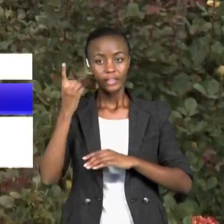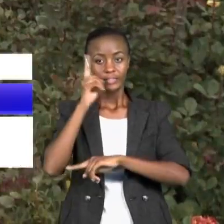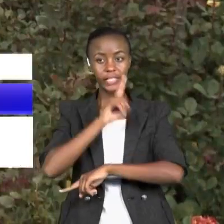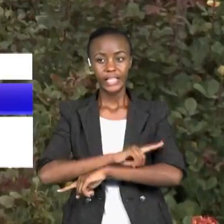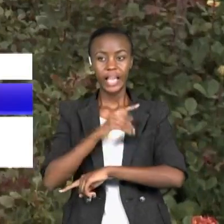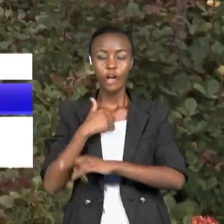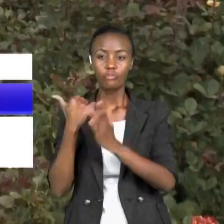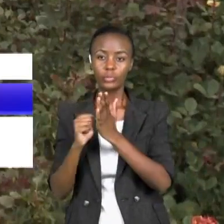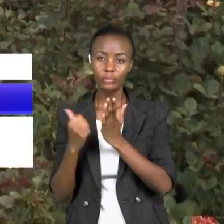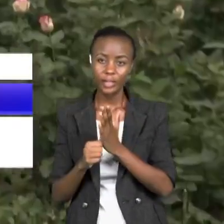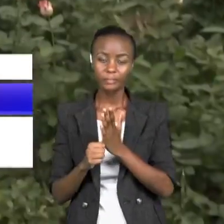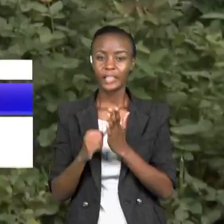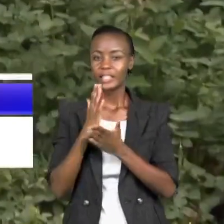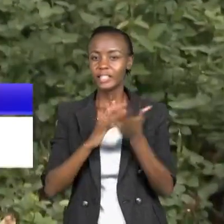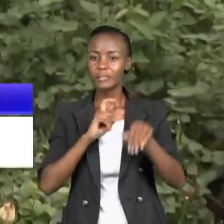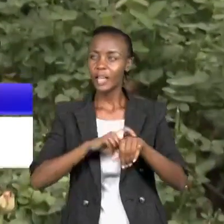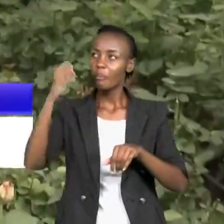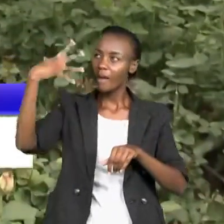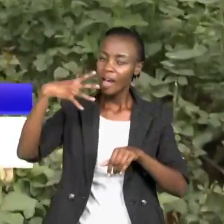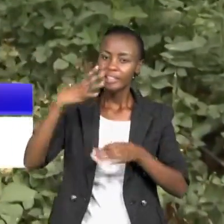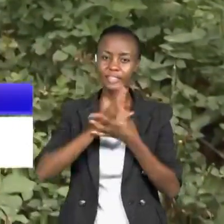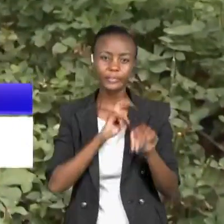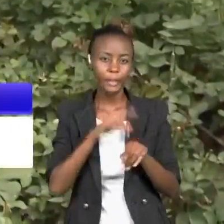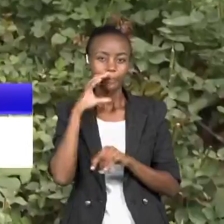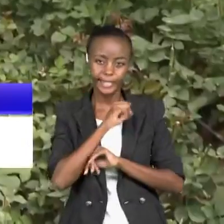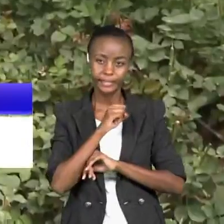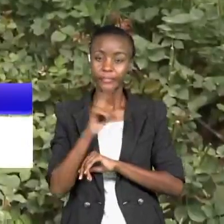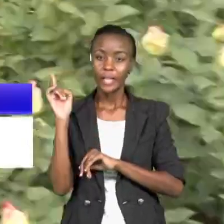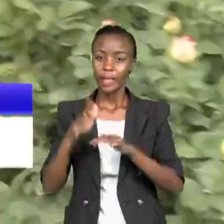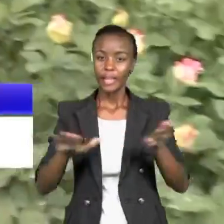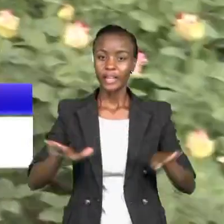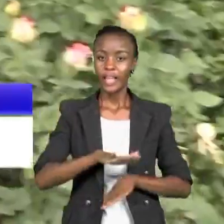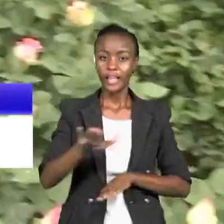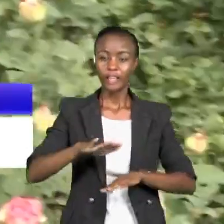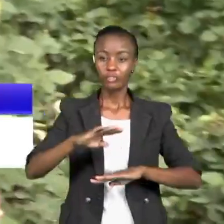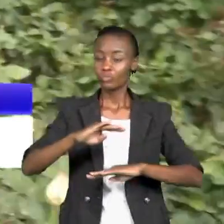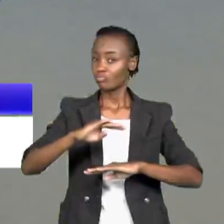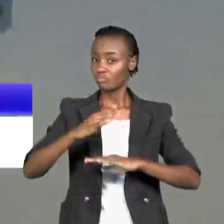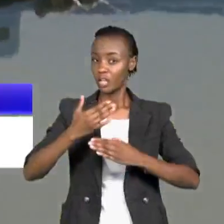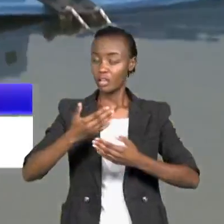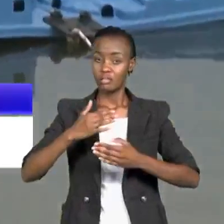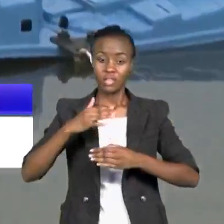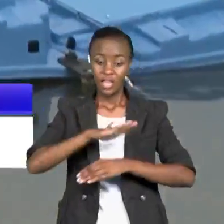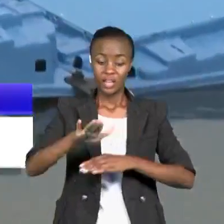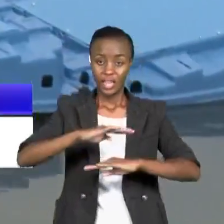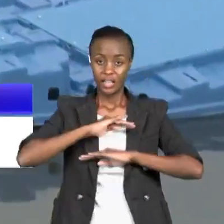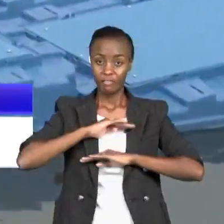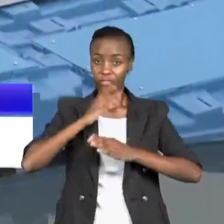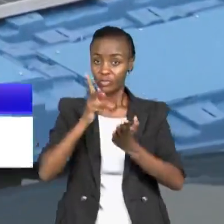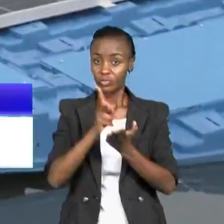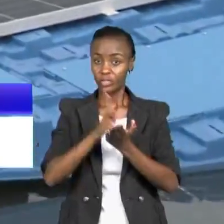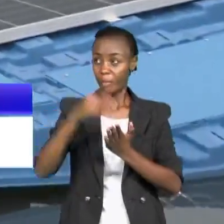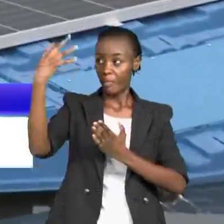problems of consistency of power from them. Given that space on the farm to set up solar panels is limited, an energy company,